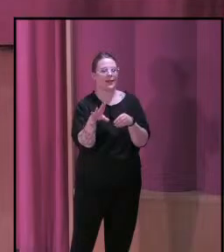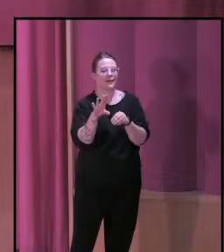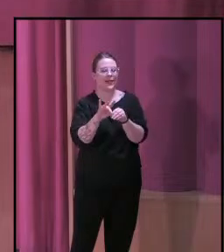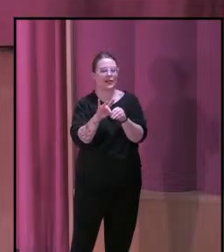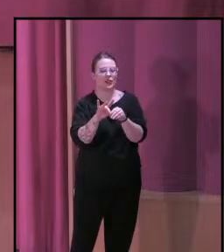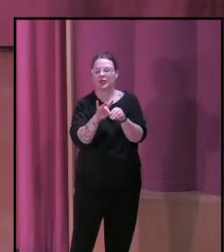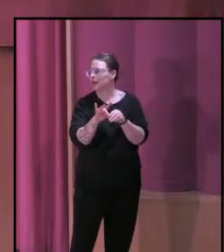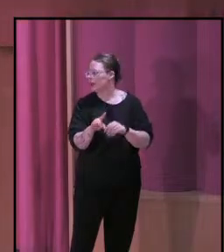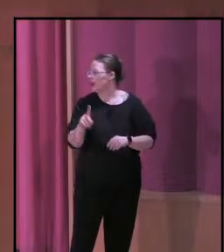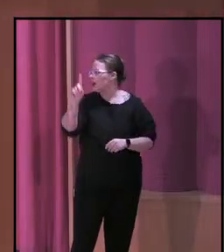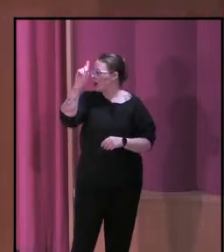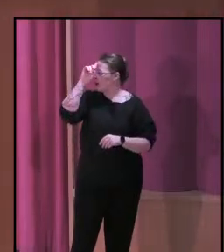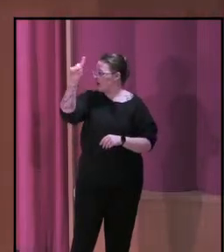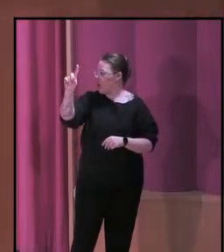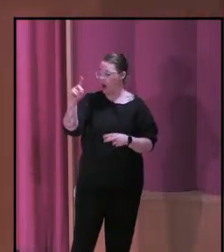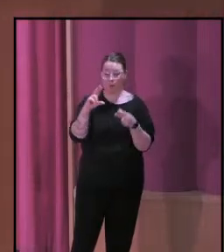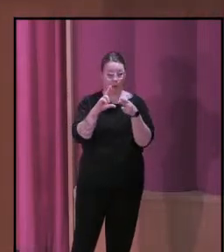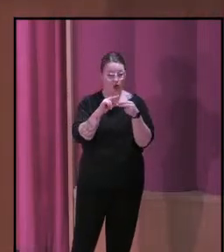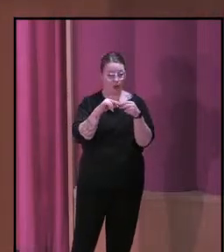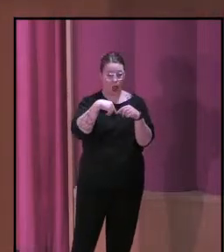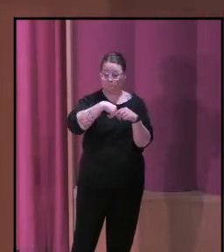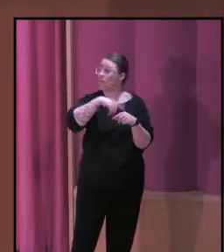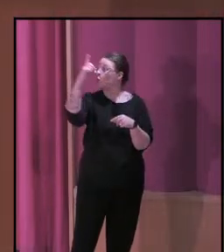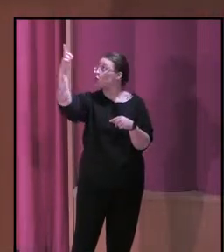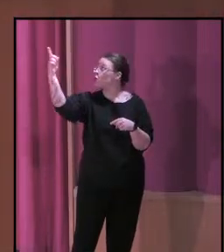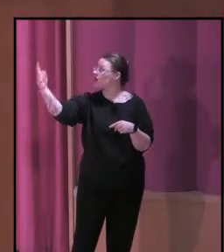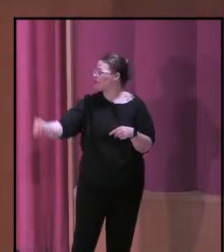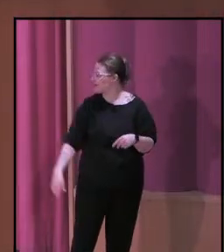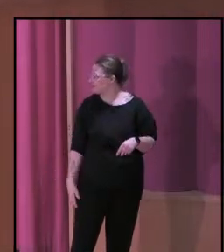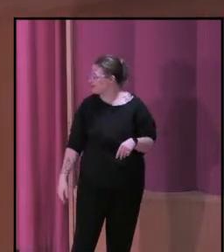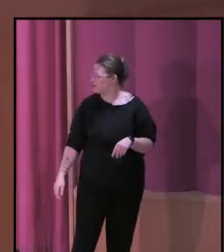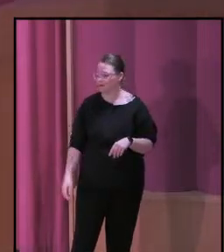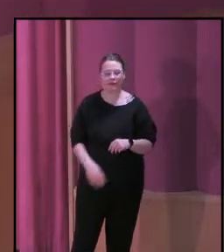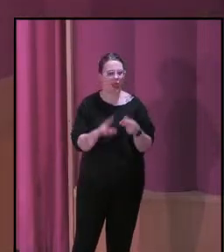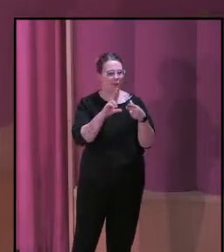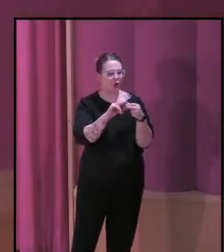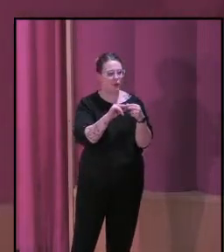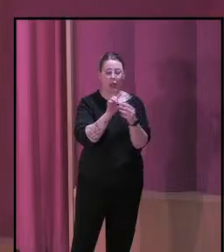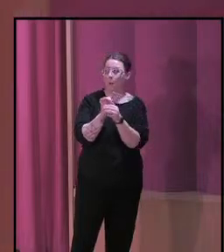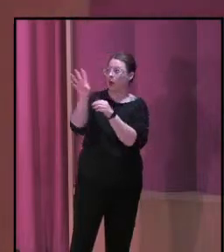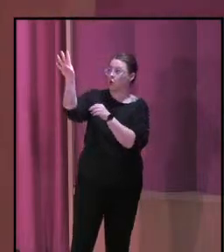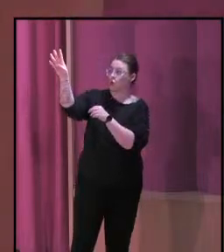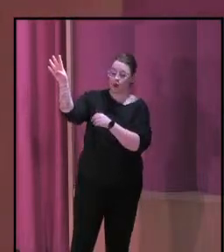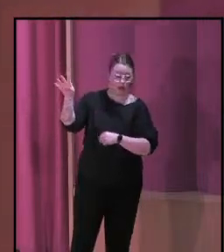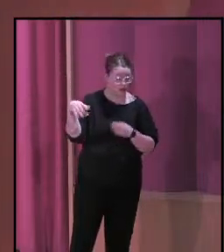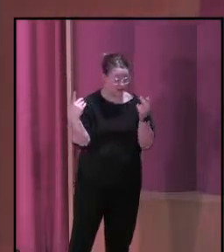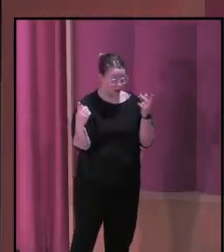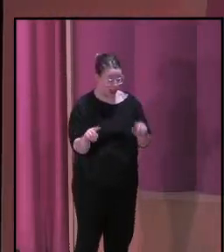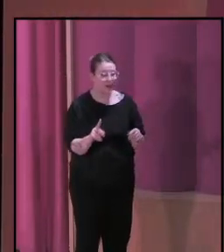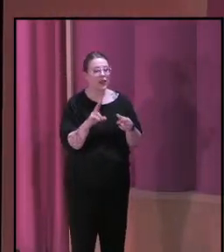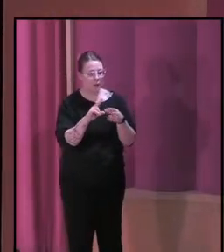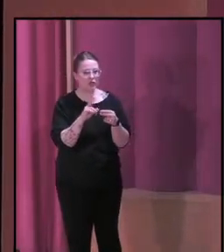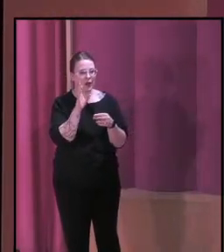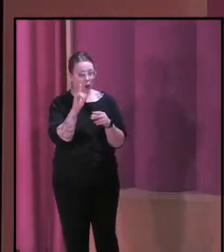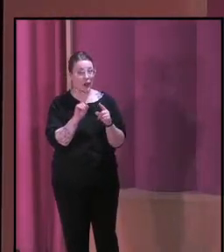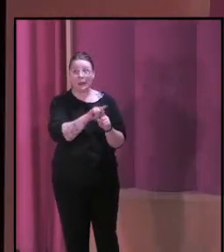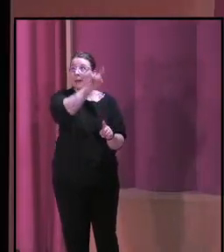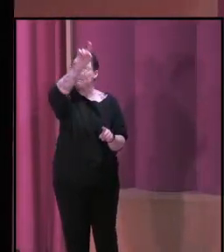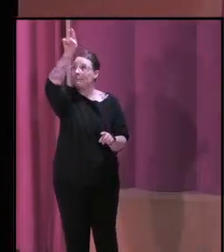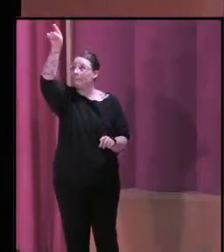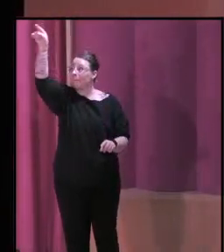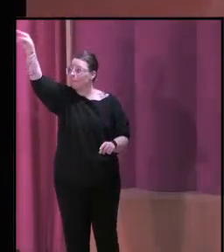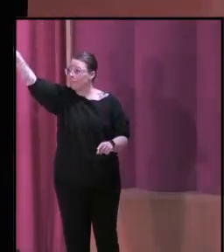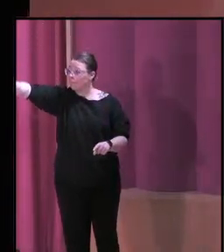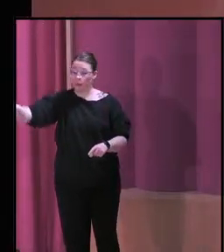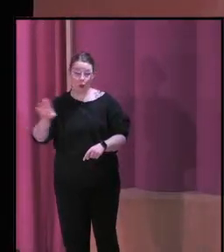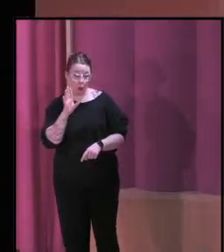marshmallow launching platform. By the word launch, you can probably tell the marshmallow will be airborne, so I'm gonna have to stand a